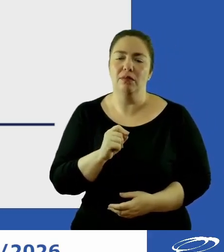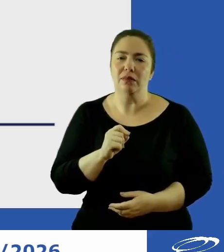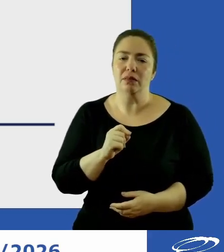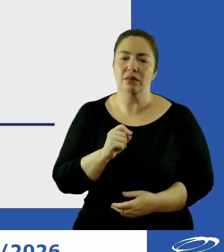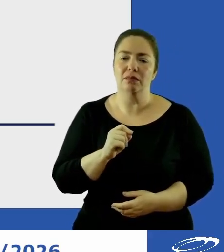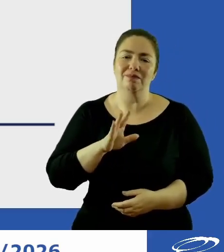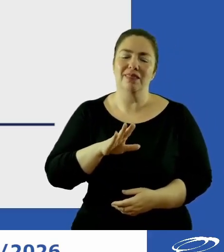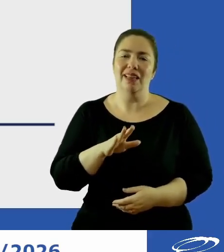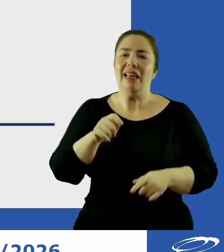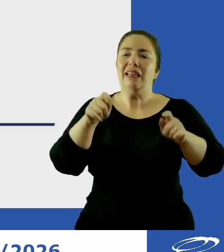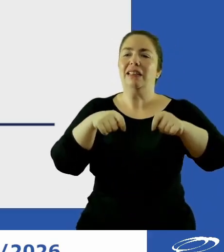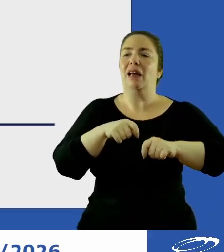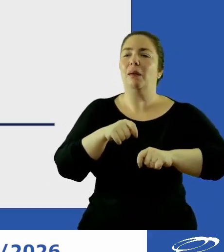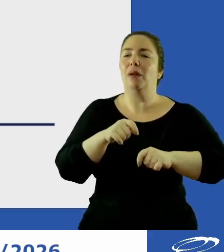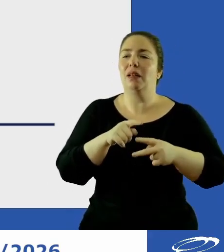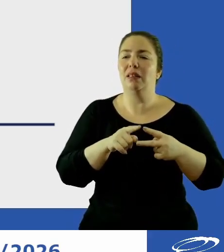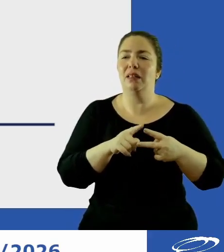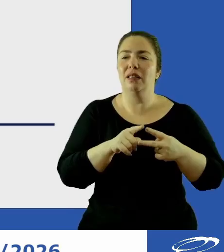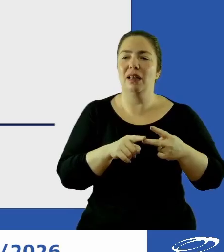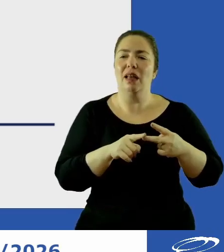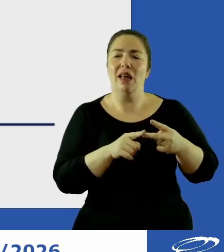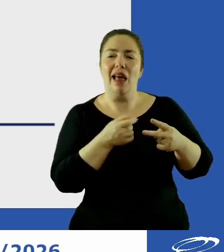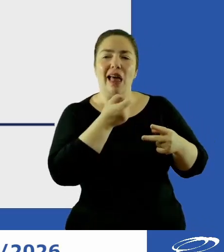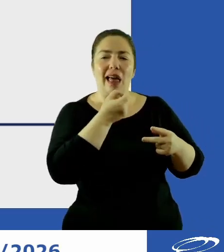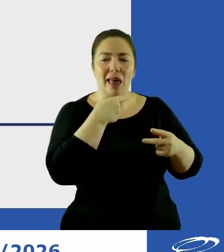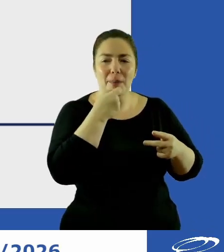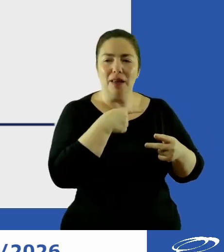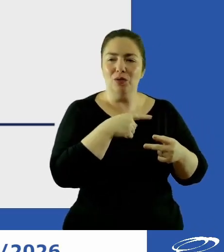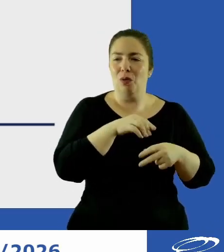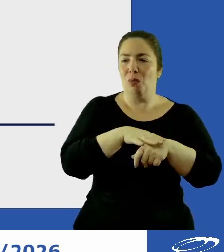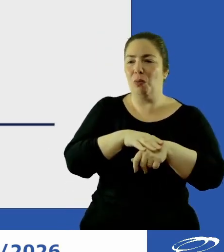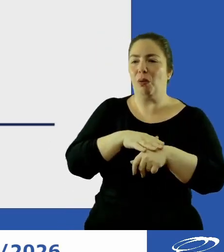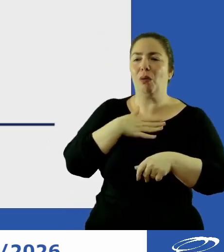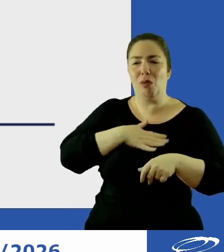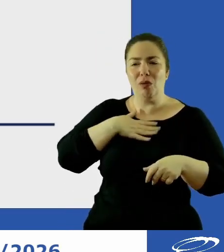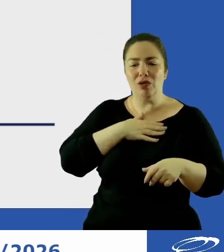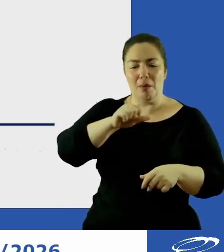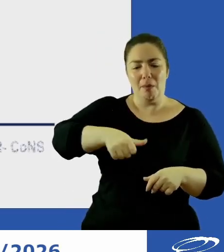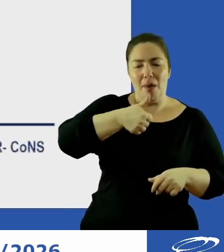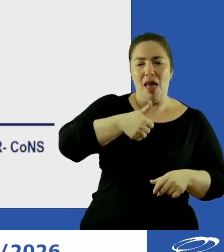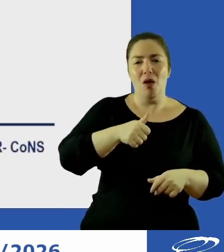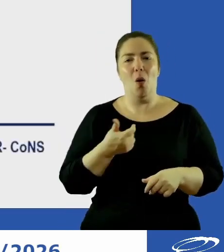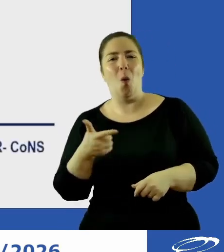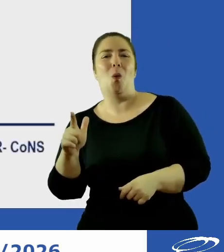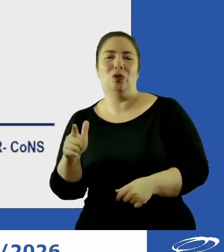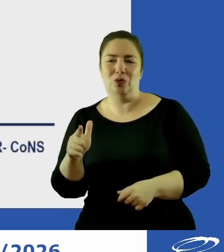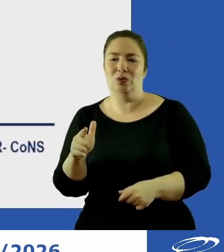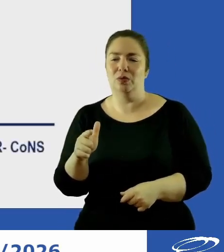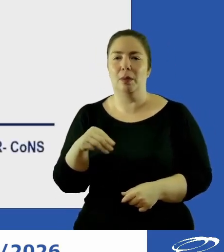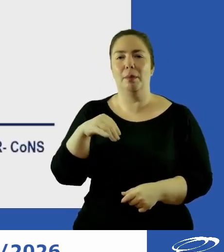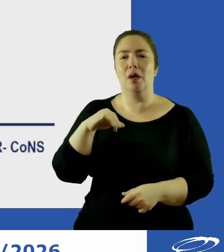renal toxicity, and also quite well tolerated. And although at the